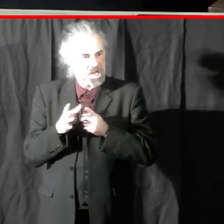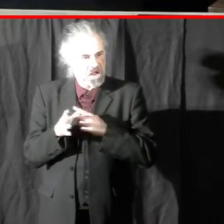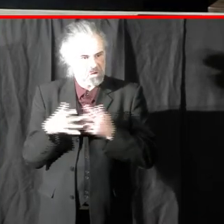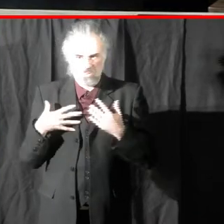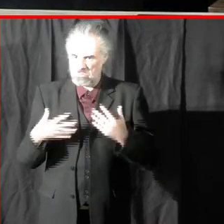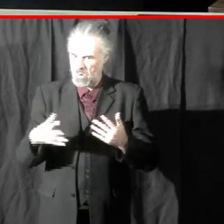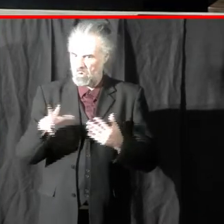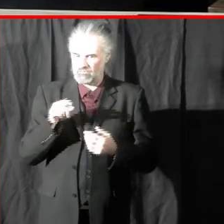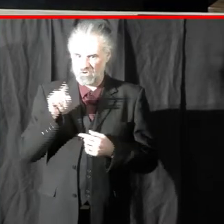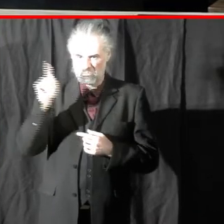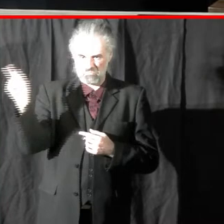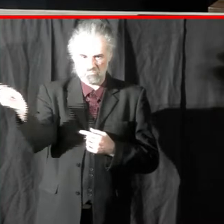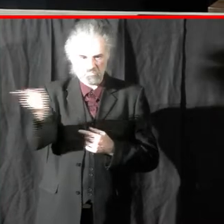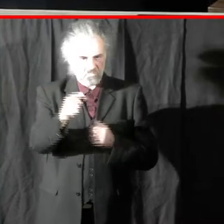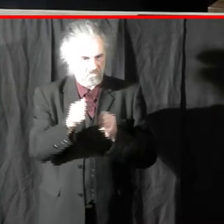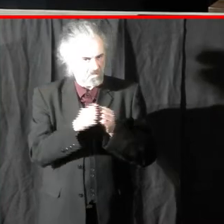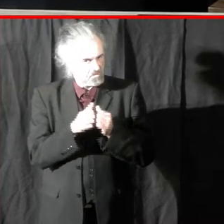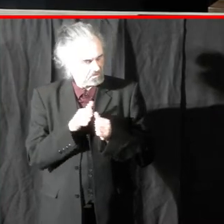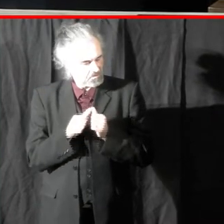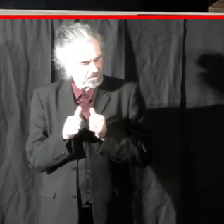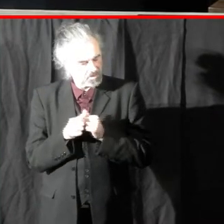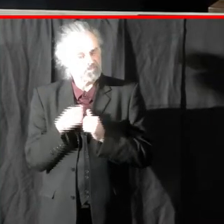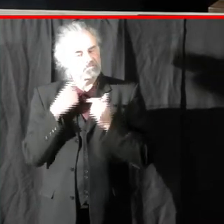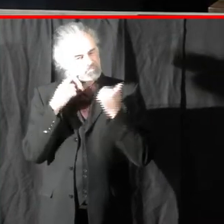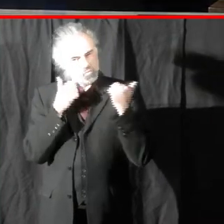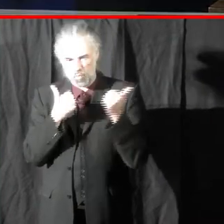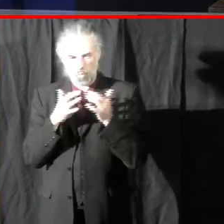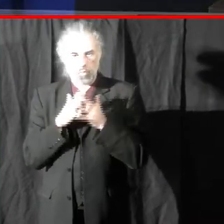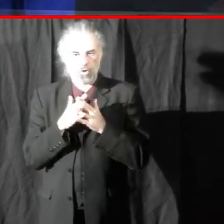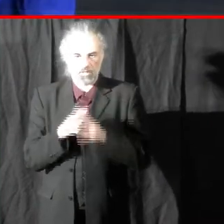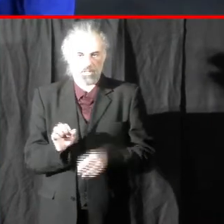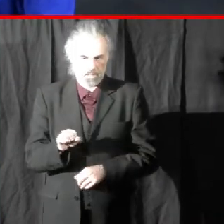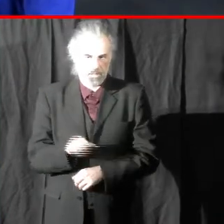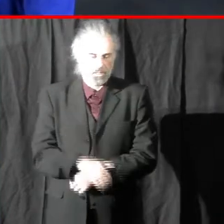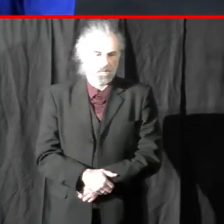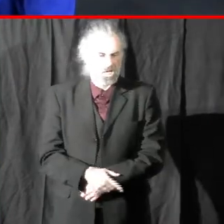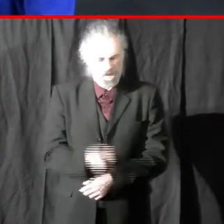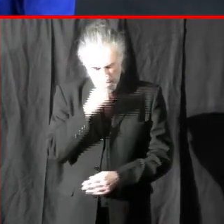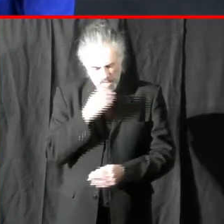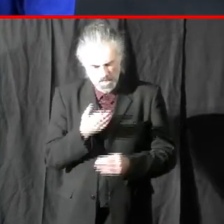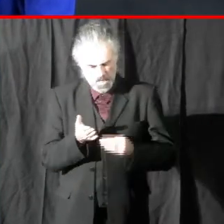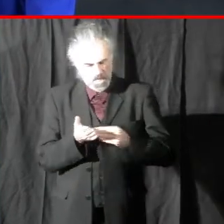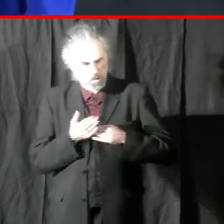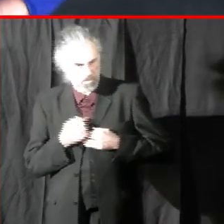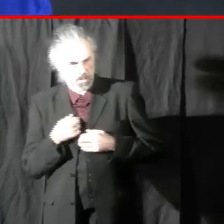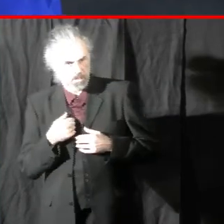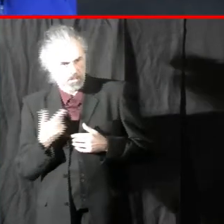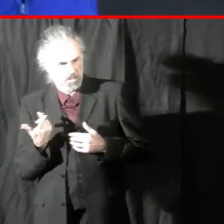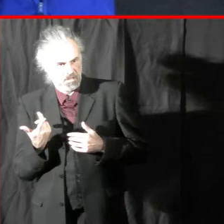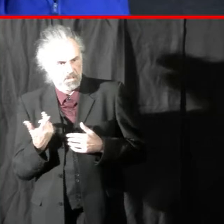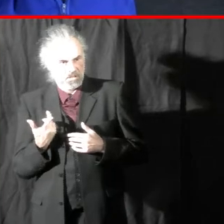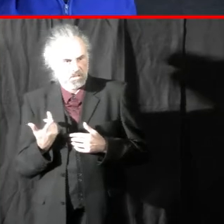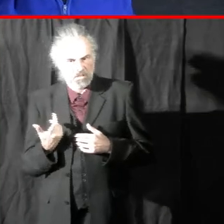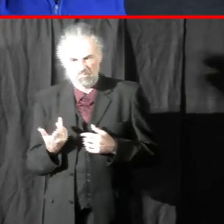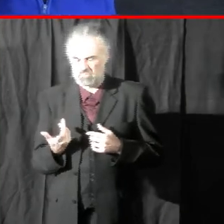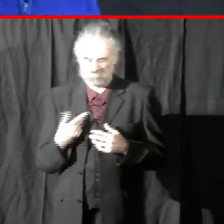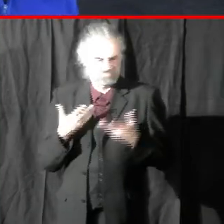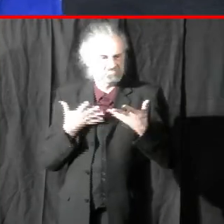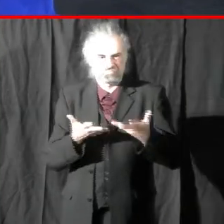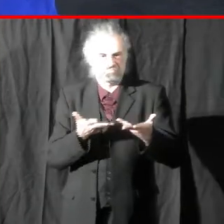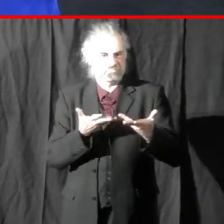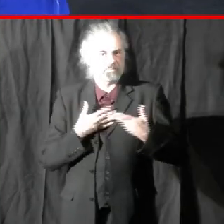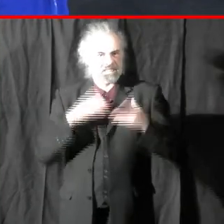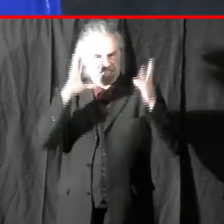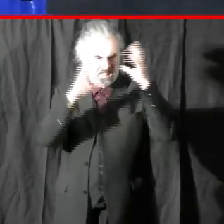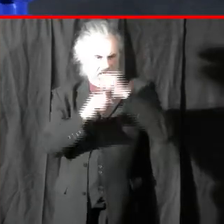the better. Absolutely. Okay, so just to help me out a little bit, could you give me maybe like a two-sentence summary about what the paper's about? Well,